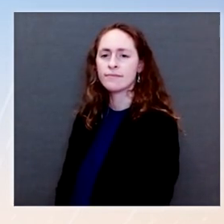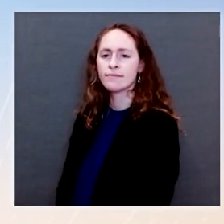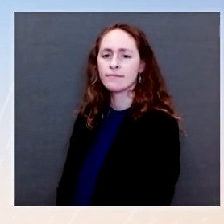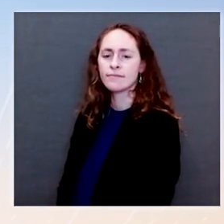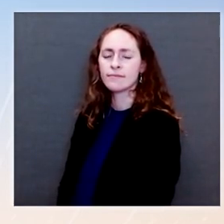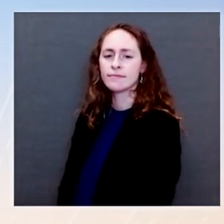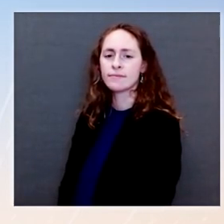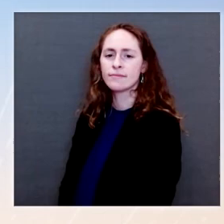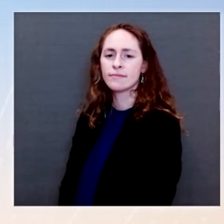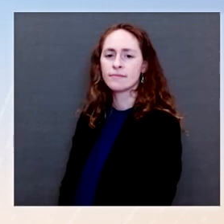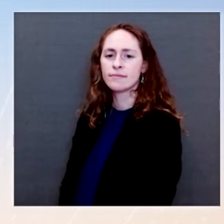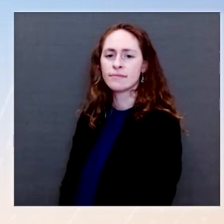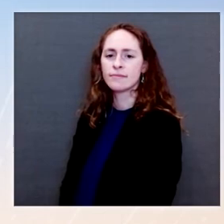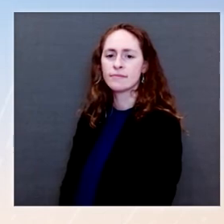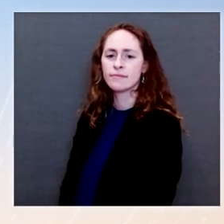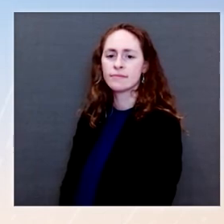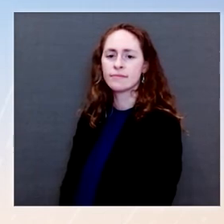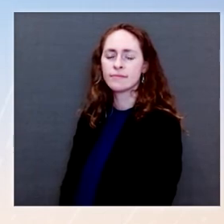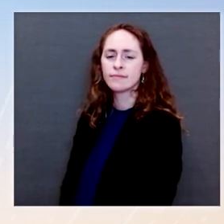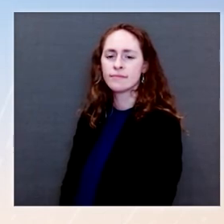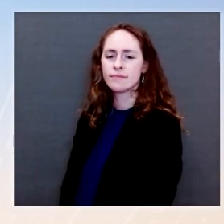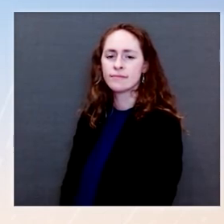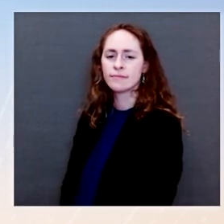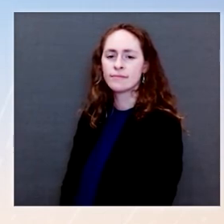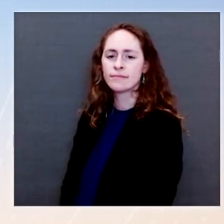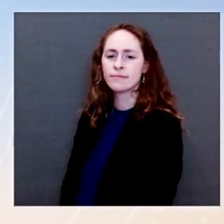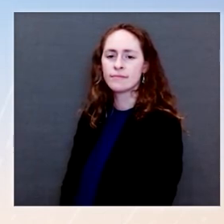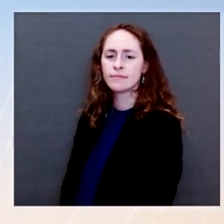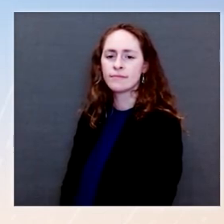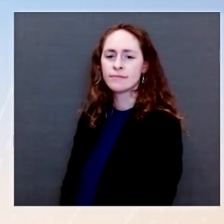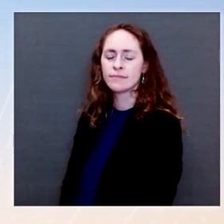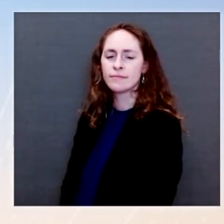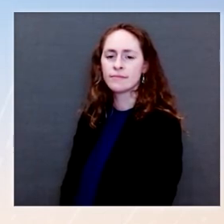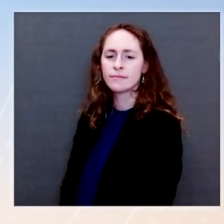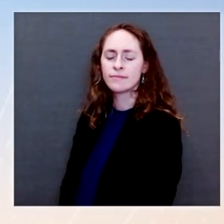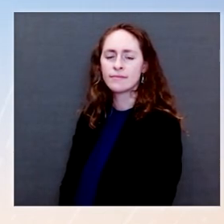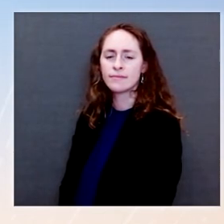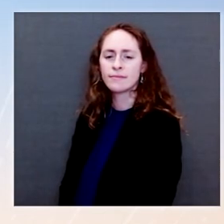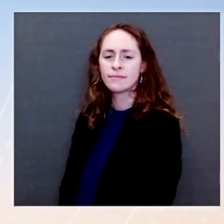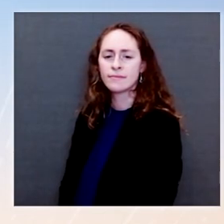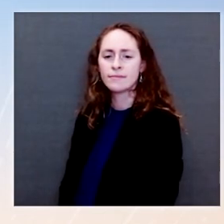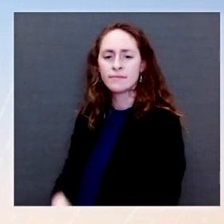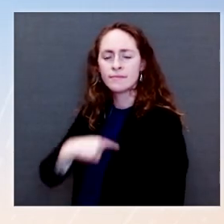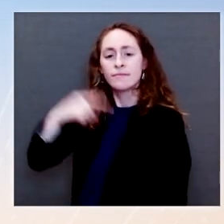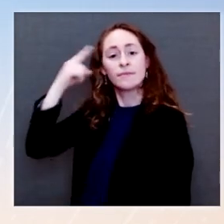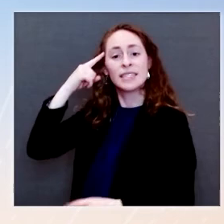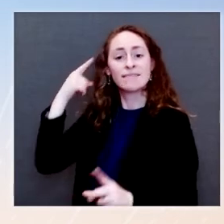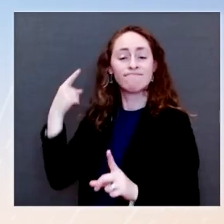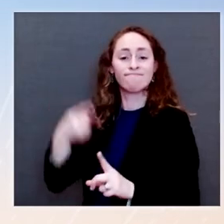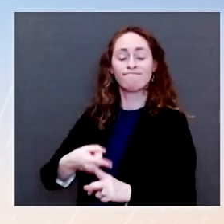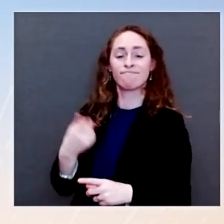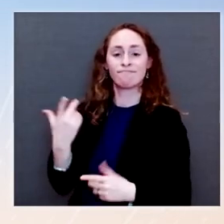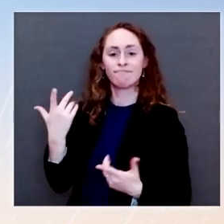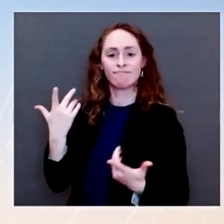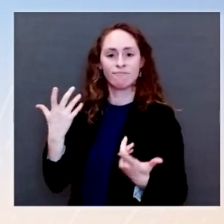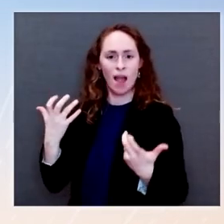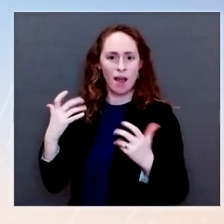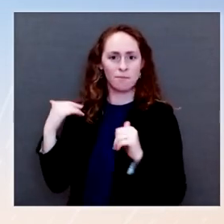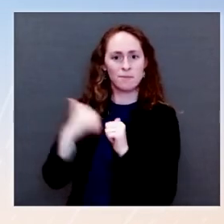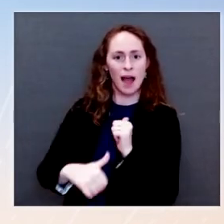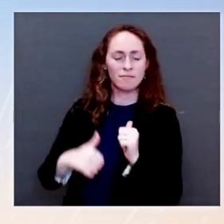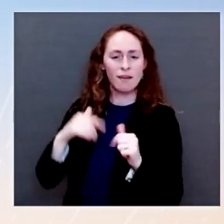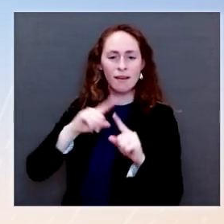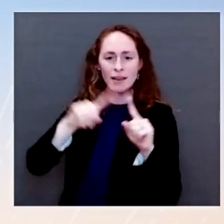are on this. It has been for months at this point. As the president and senior staff work on negotiating